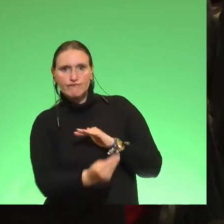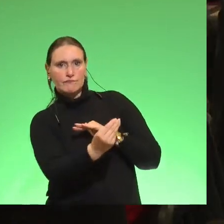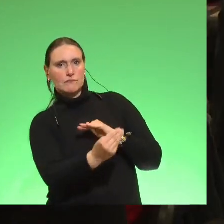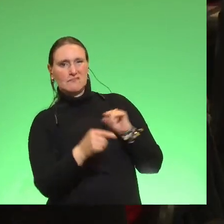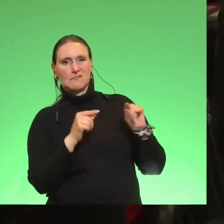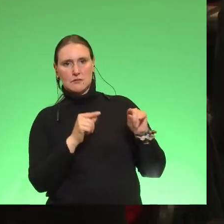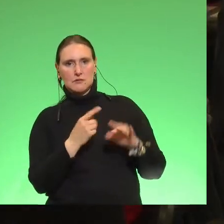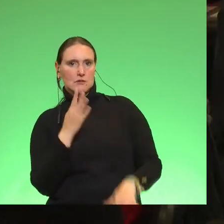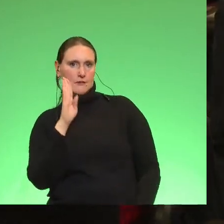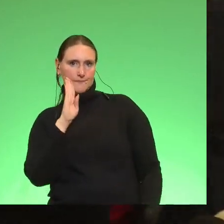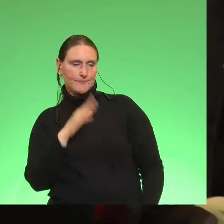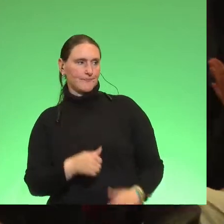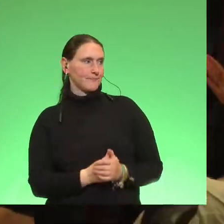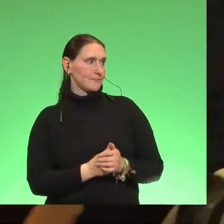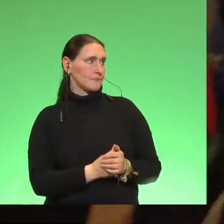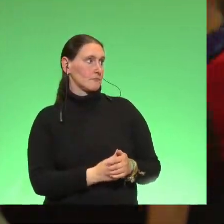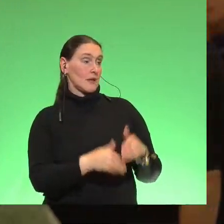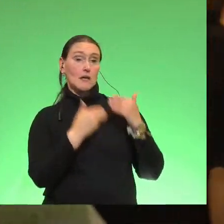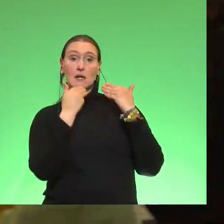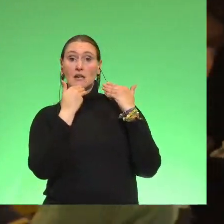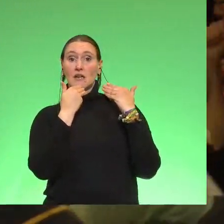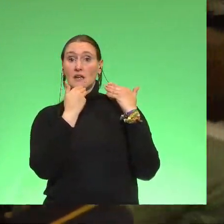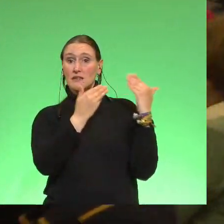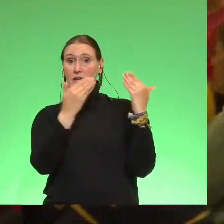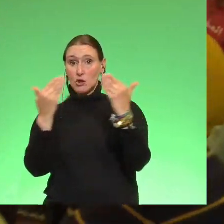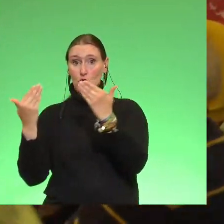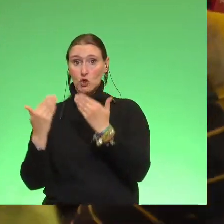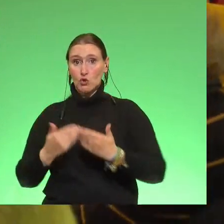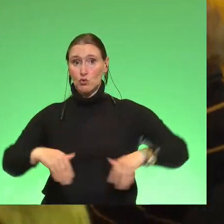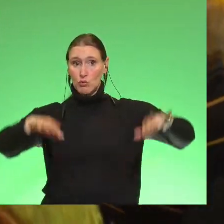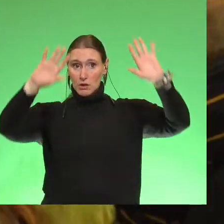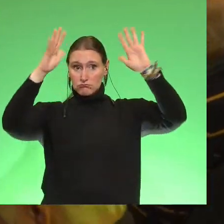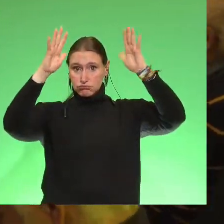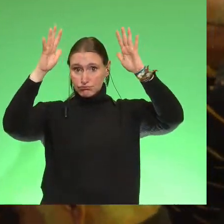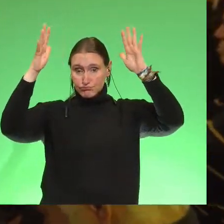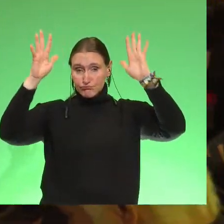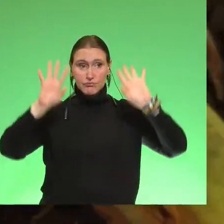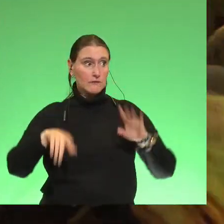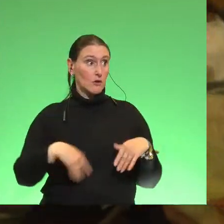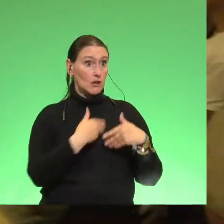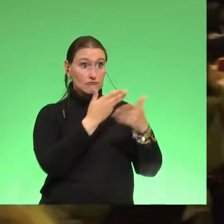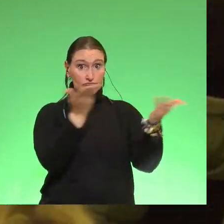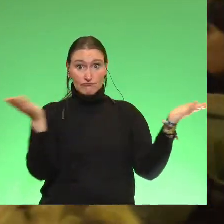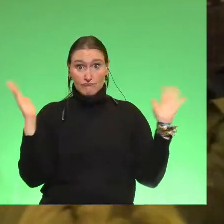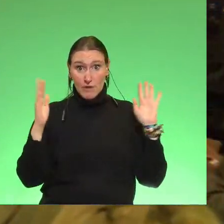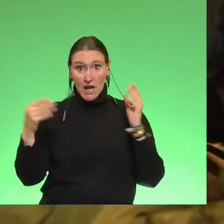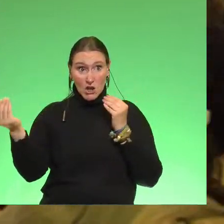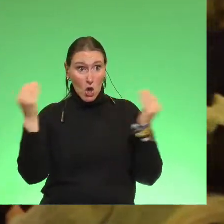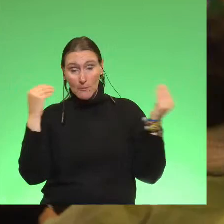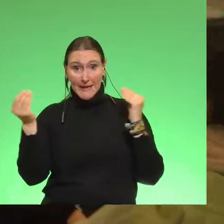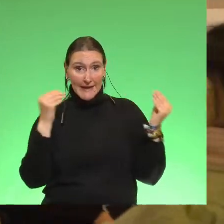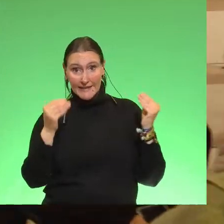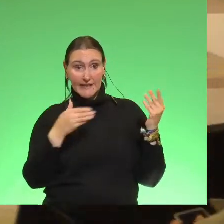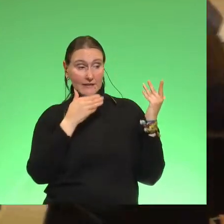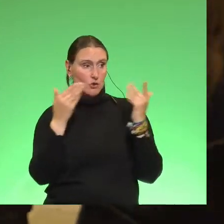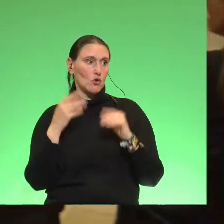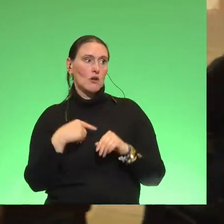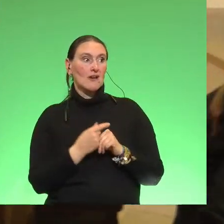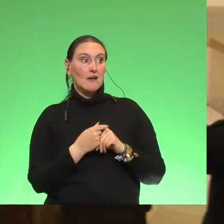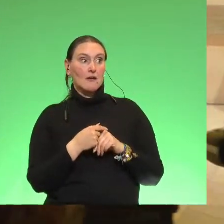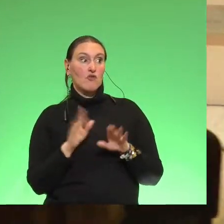Thank you. So, thank you so much for all comments, but we have one more before we close. Yeah.